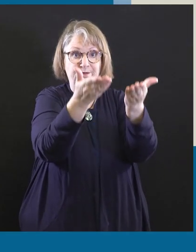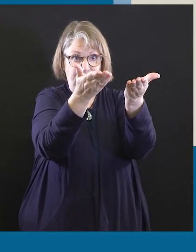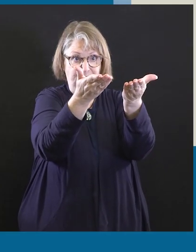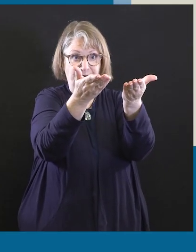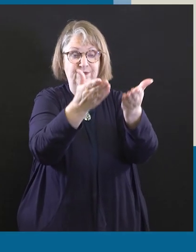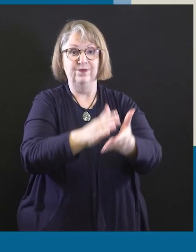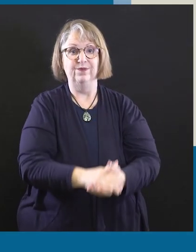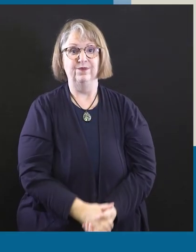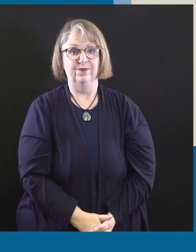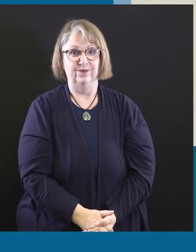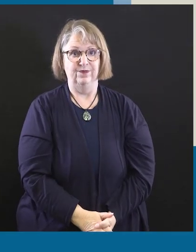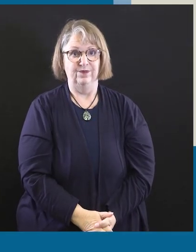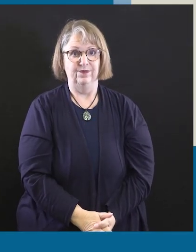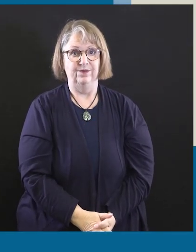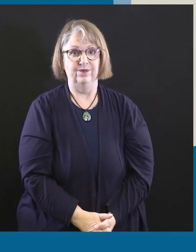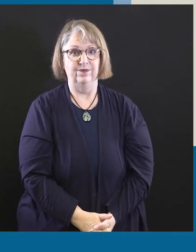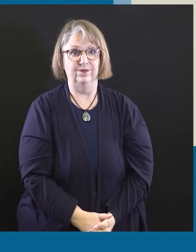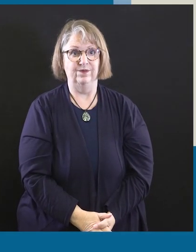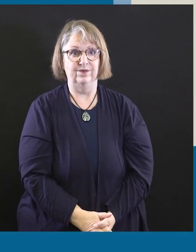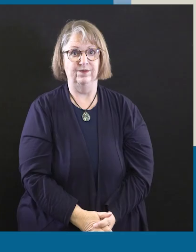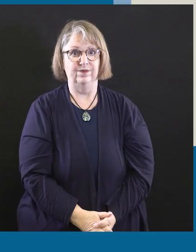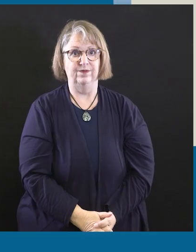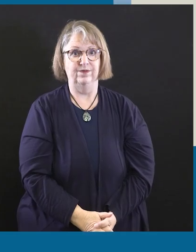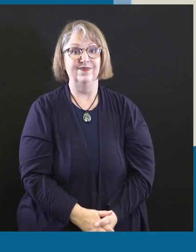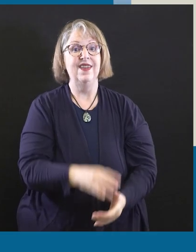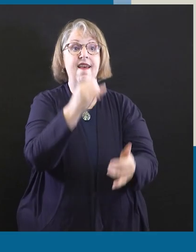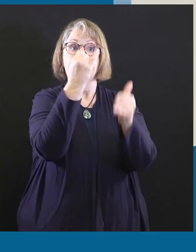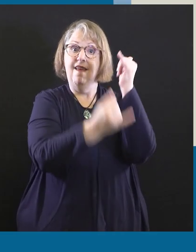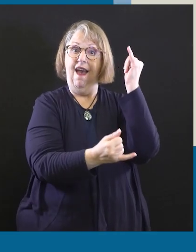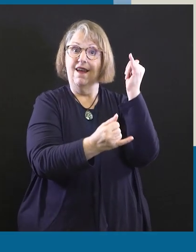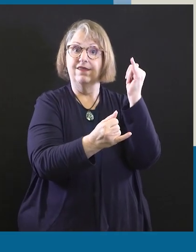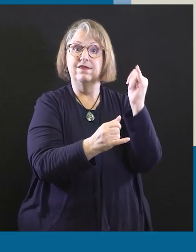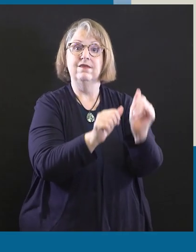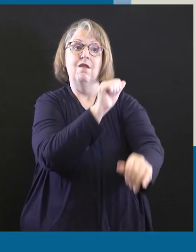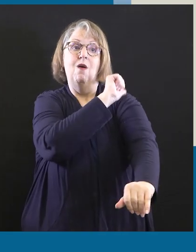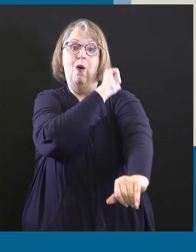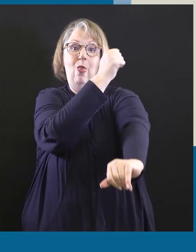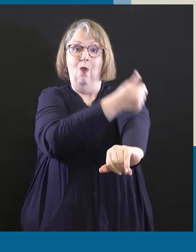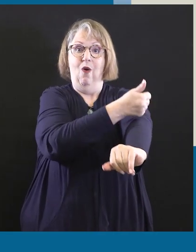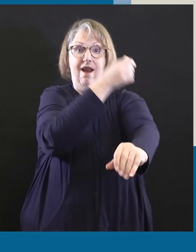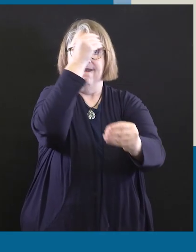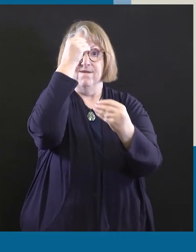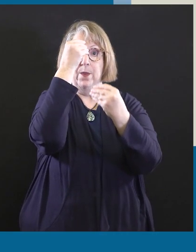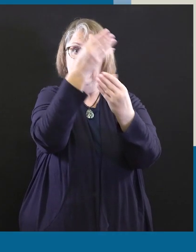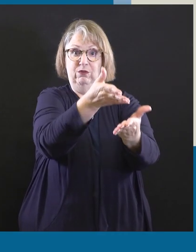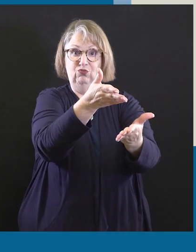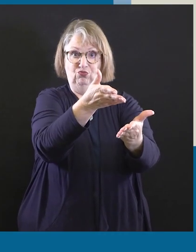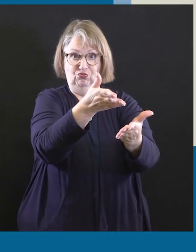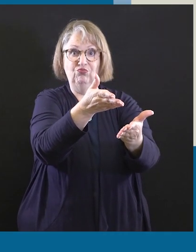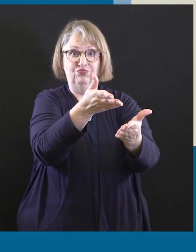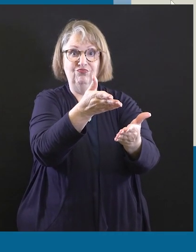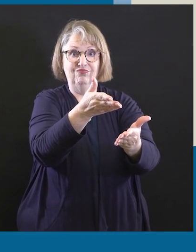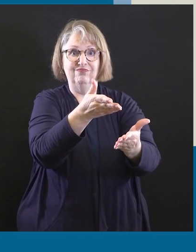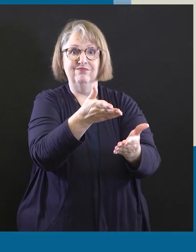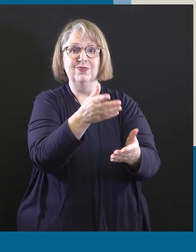Any business can use this feature to advertise their business.